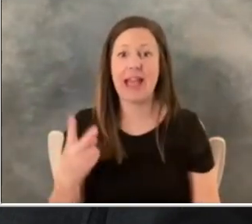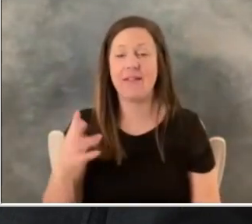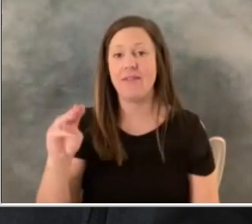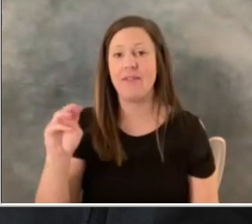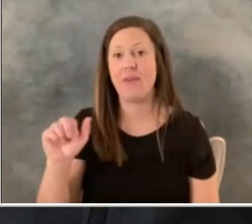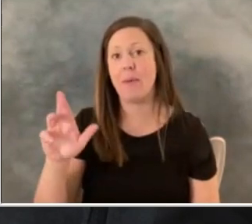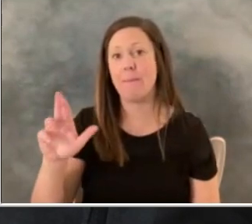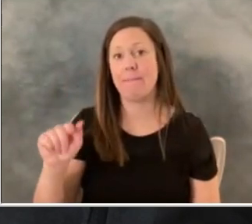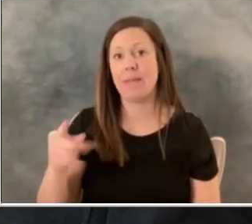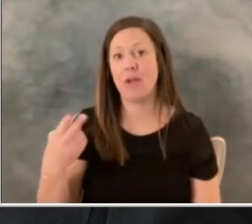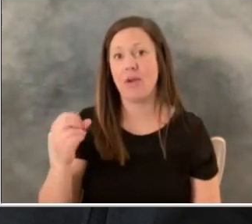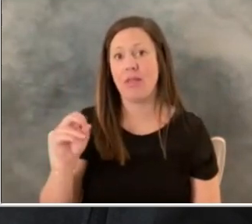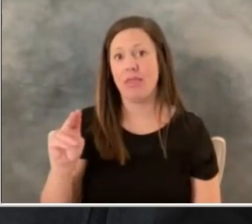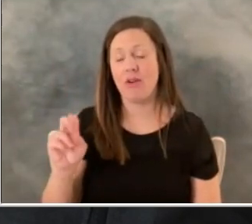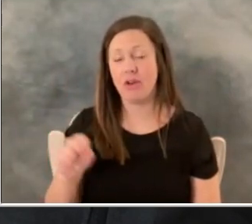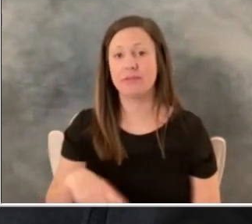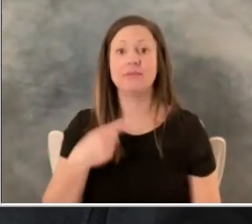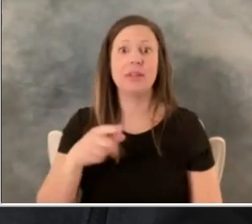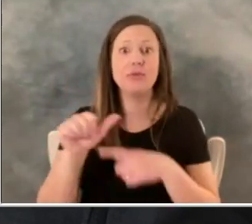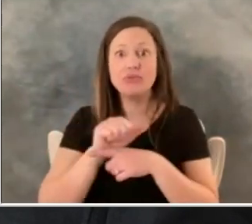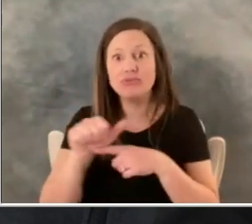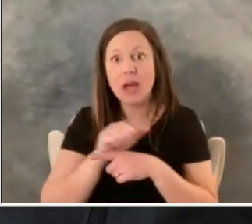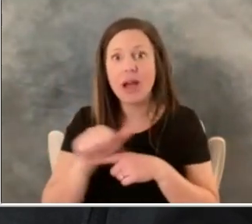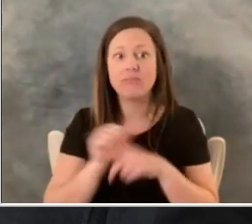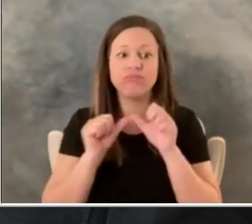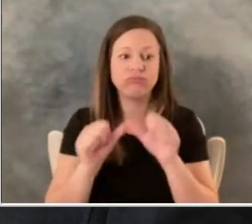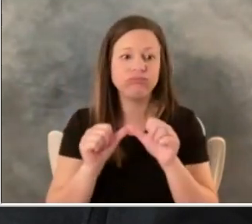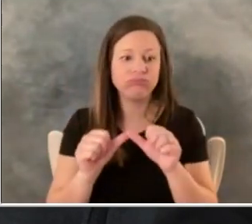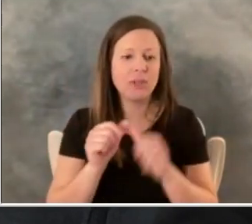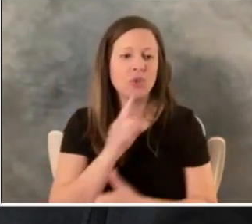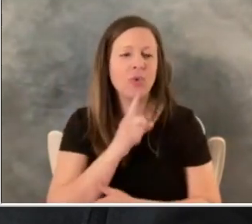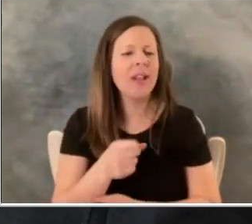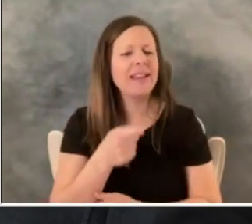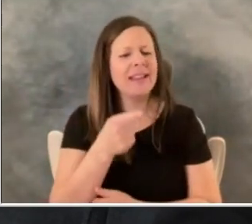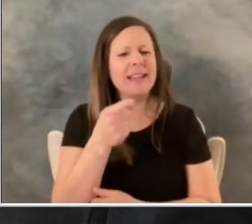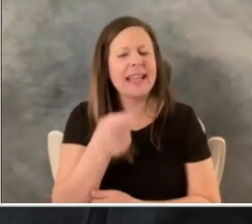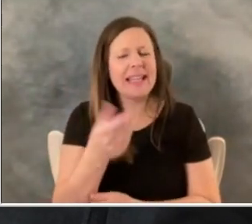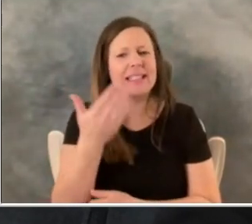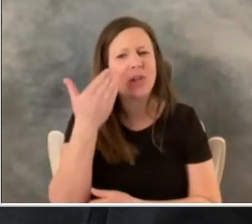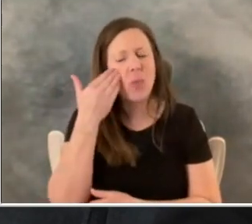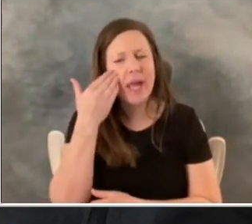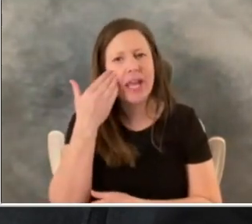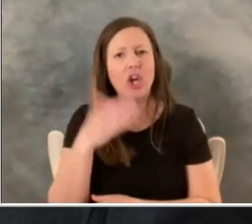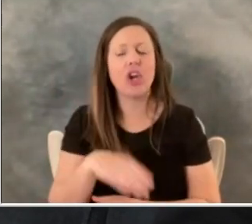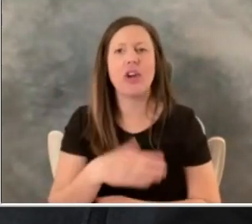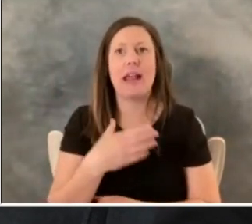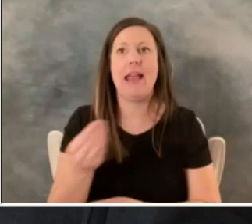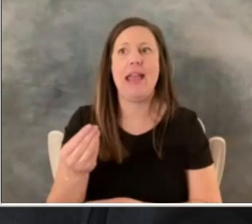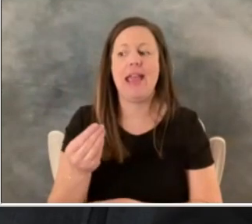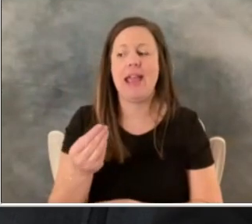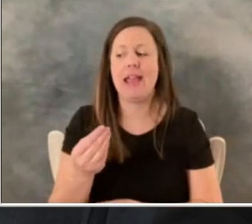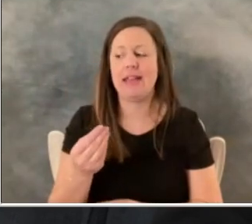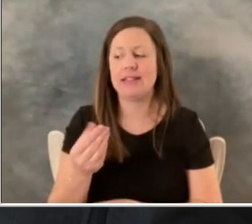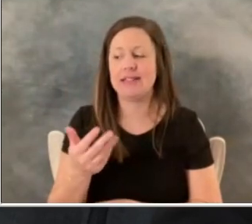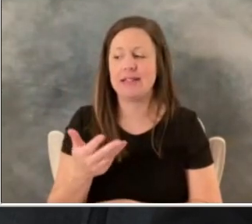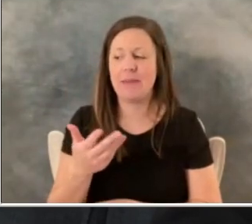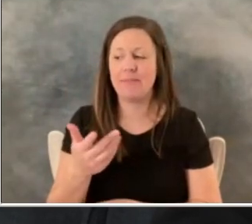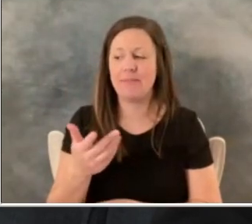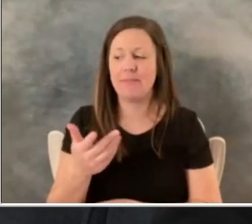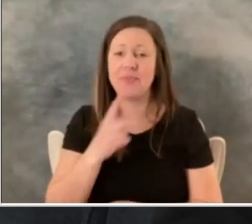He was training nonstop, so he's aware. He can very much